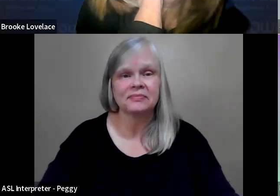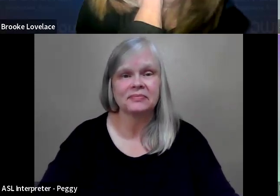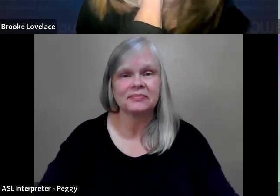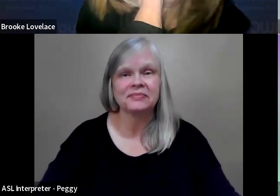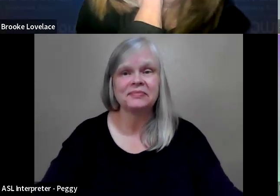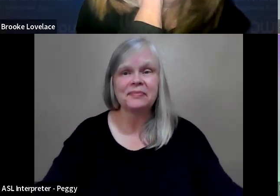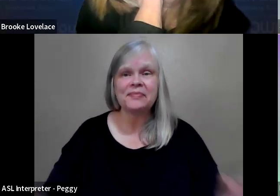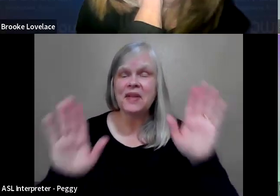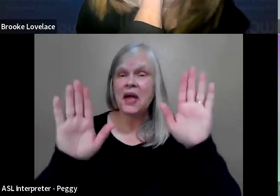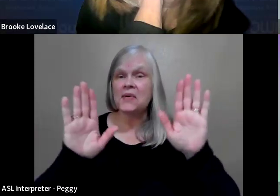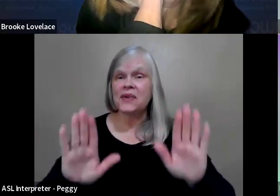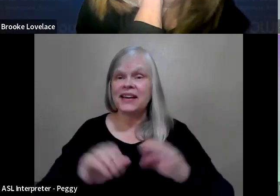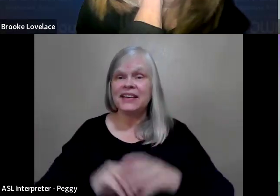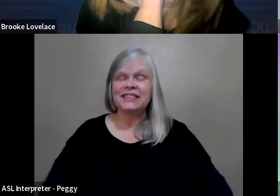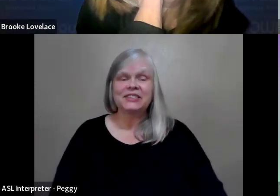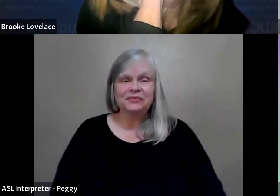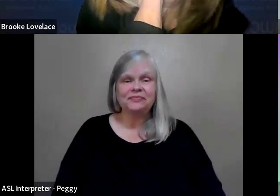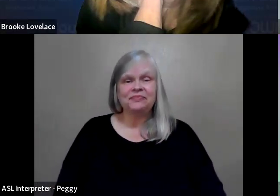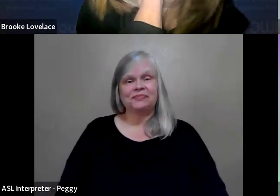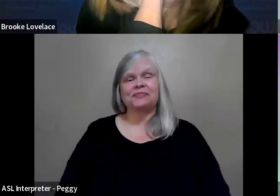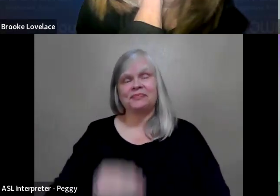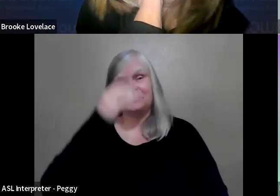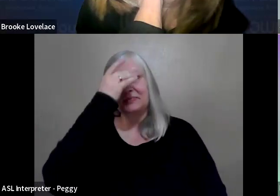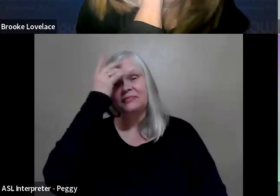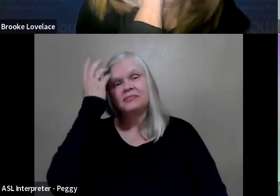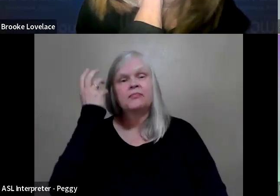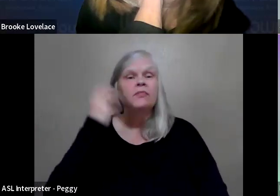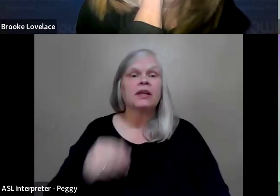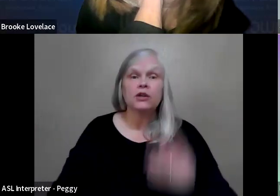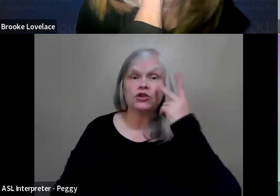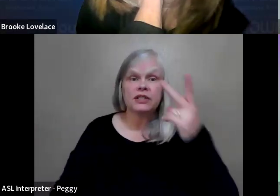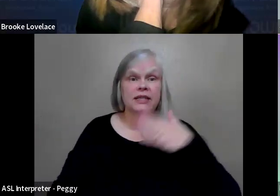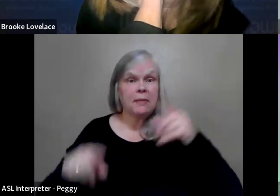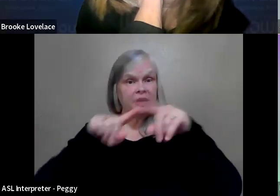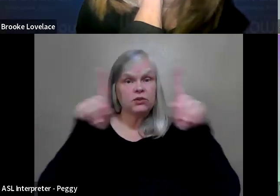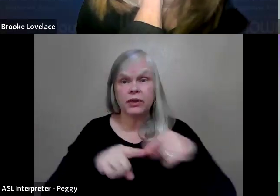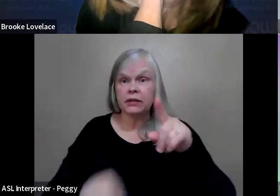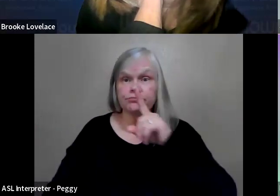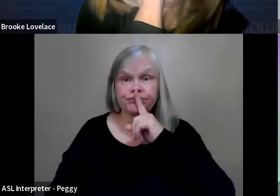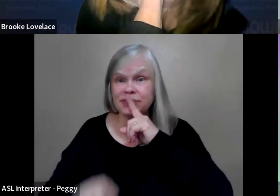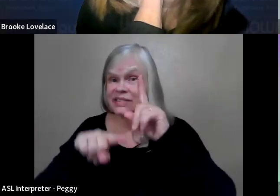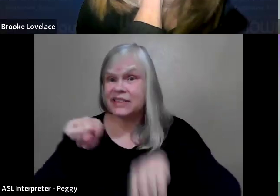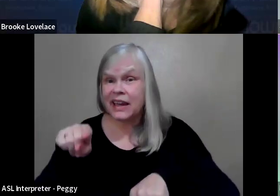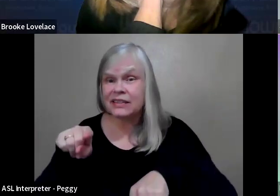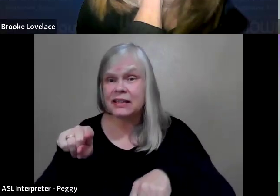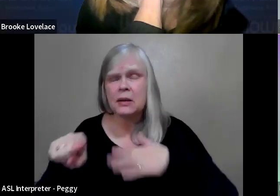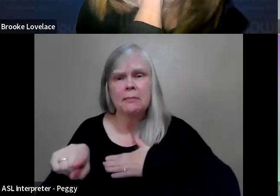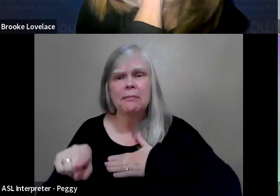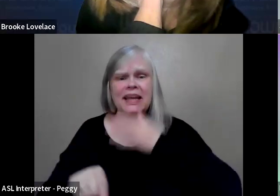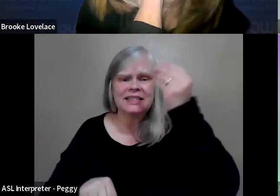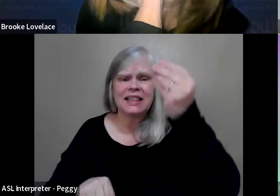All right. So at this point, you should be able to see my screen. If not, someone let me